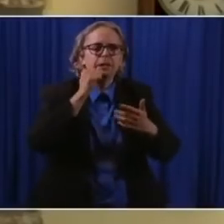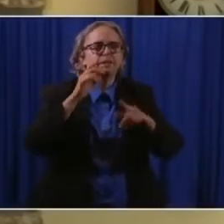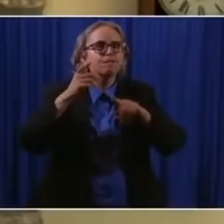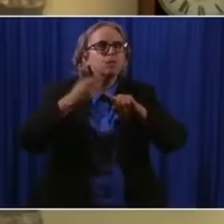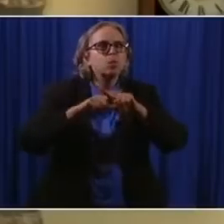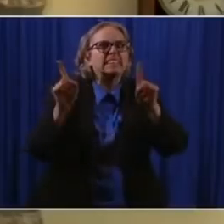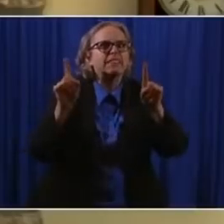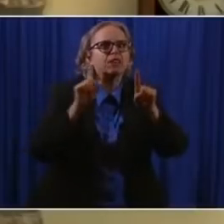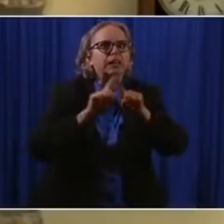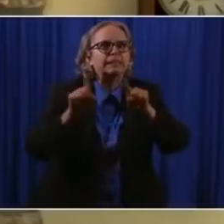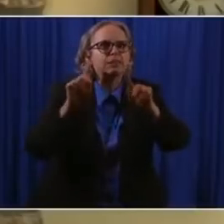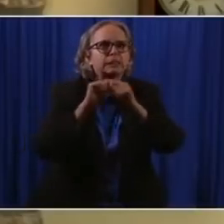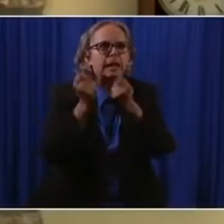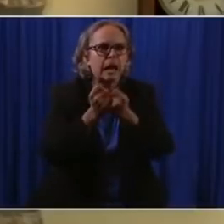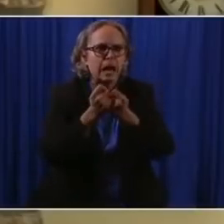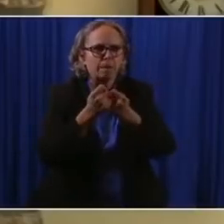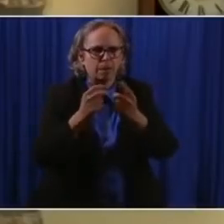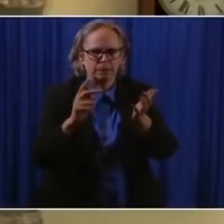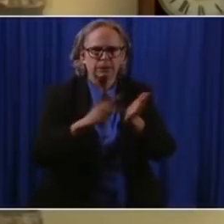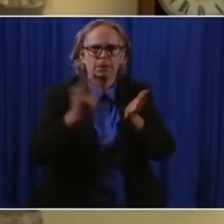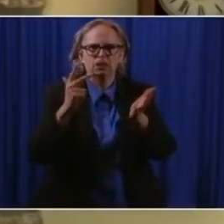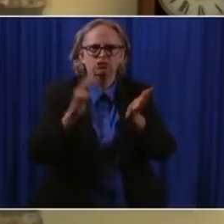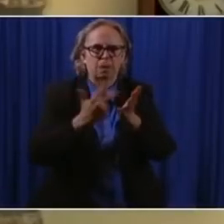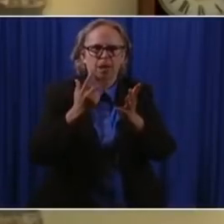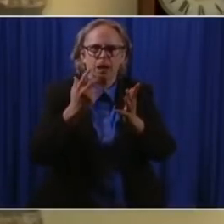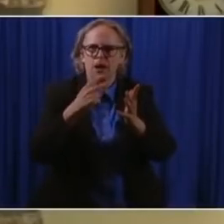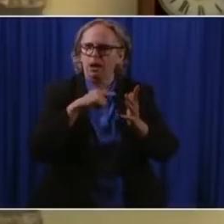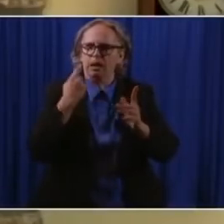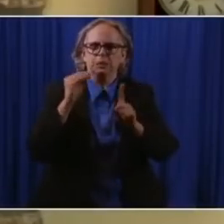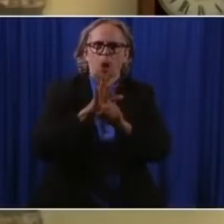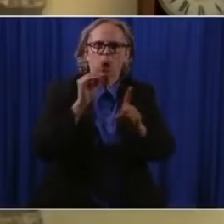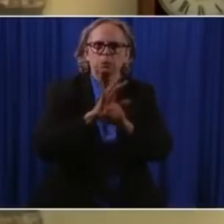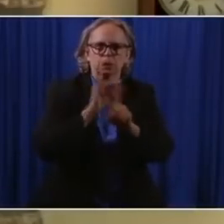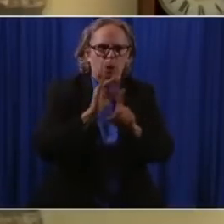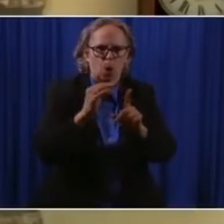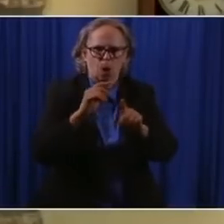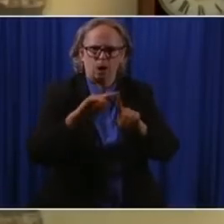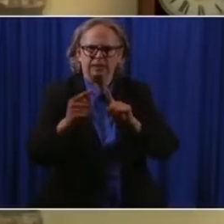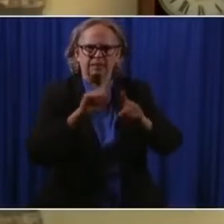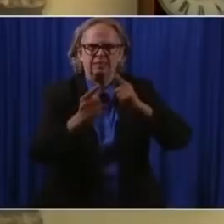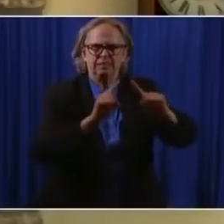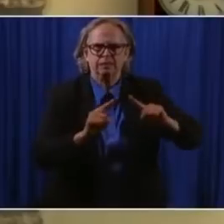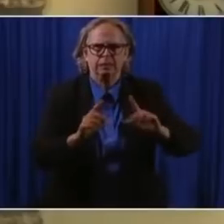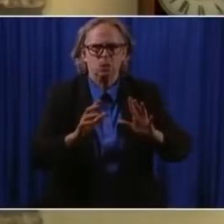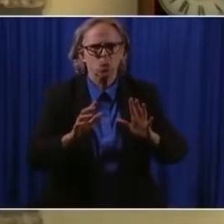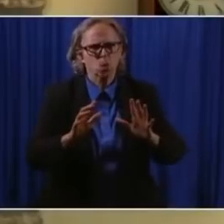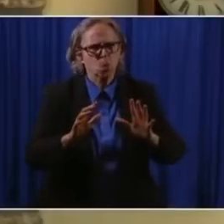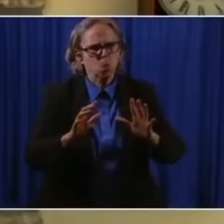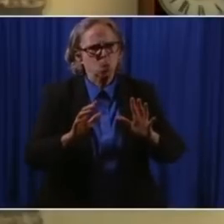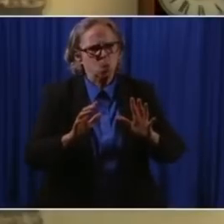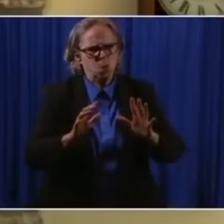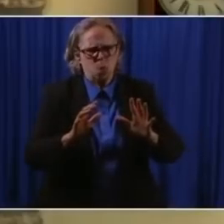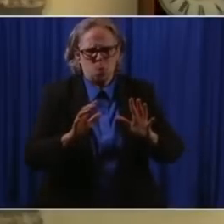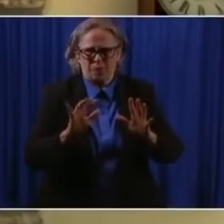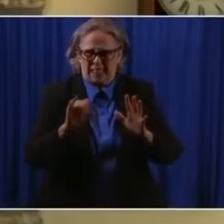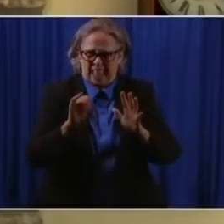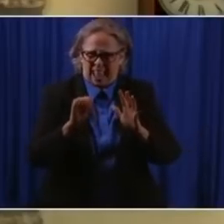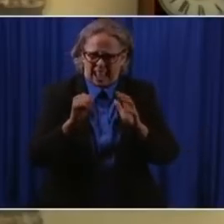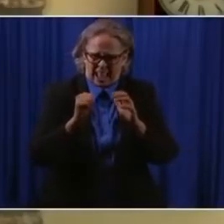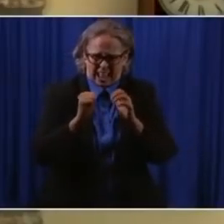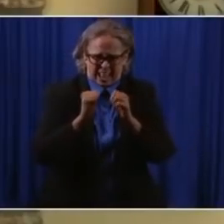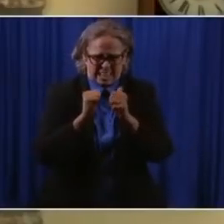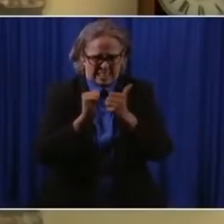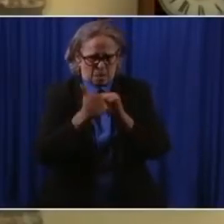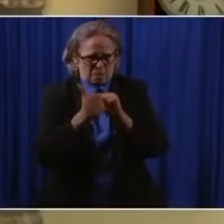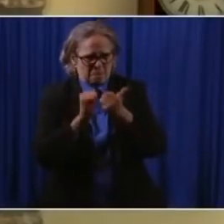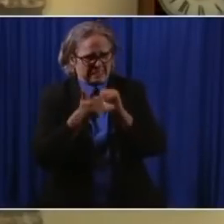just doubling, tripling the amount of exposure that our young people in Ohio have. And so I know that this is